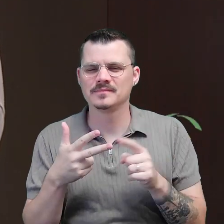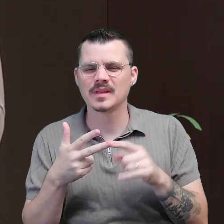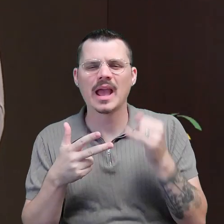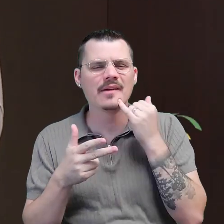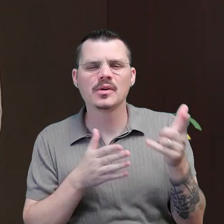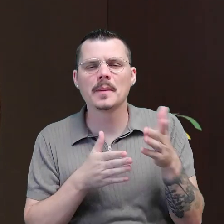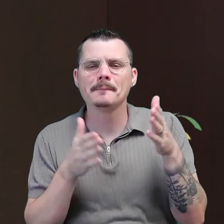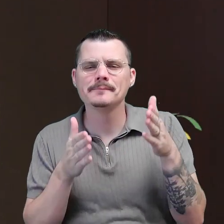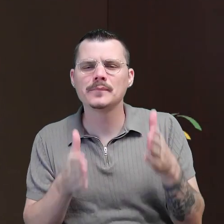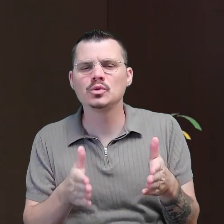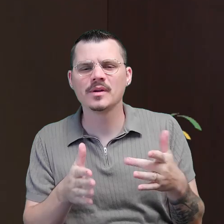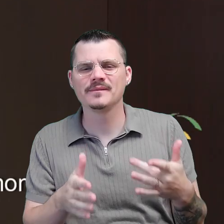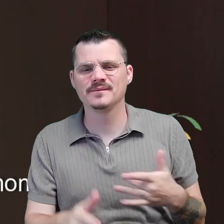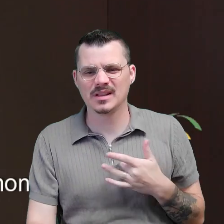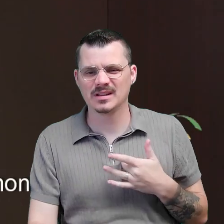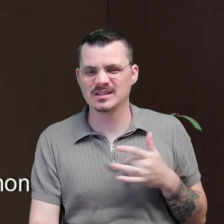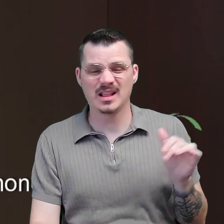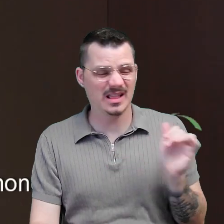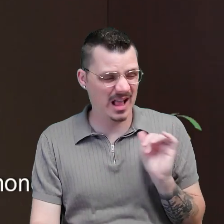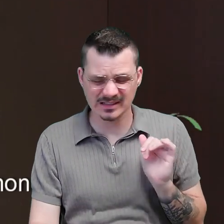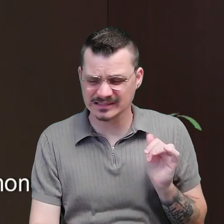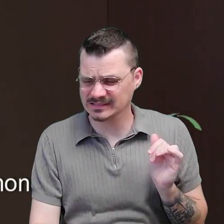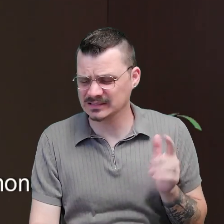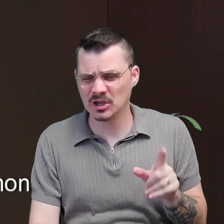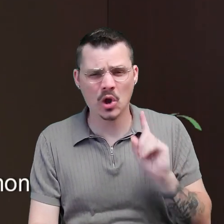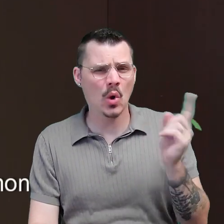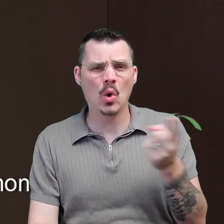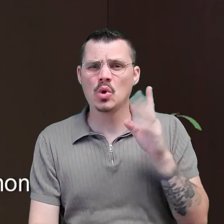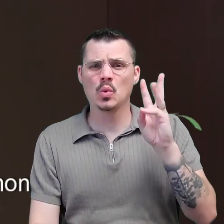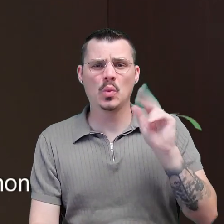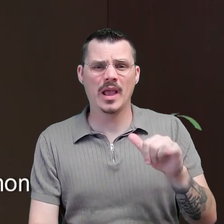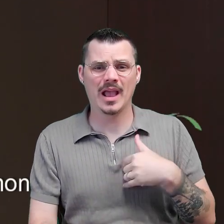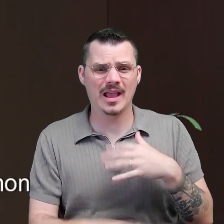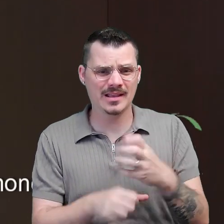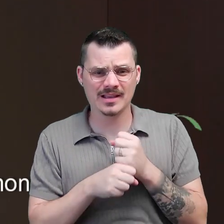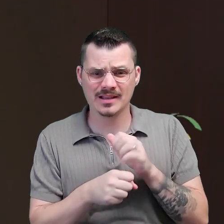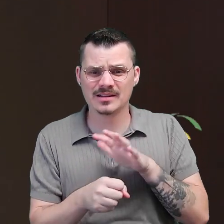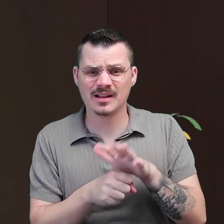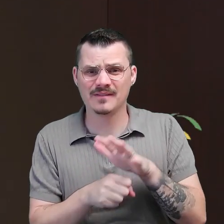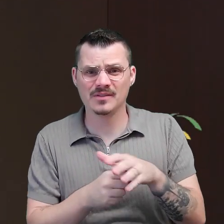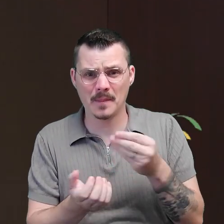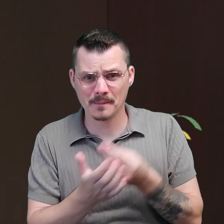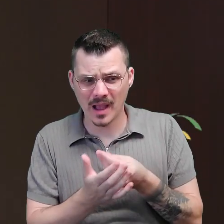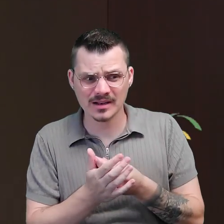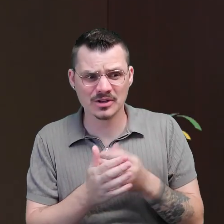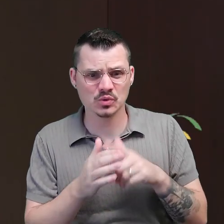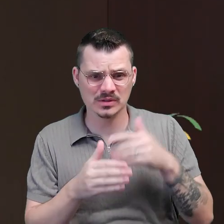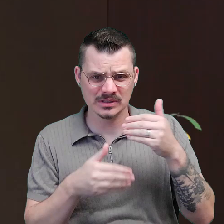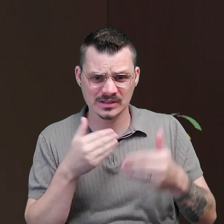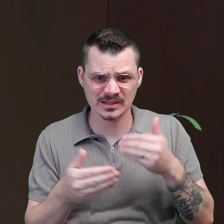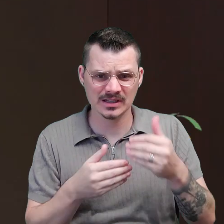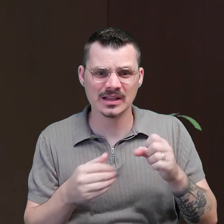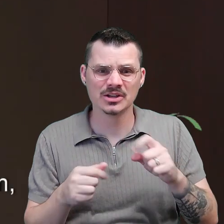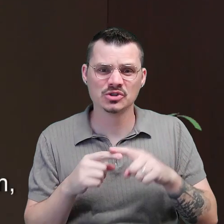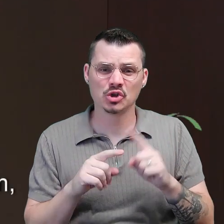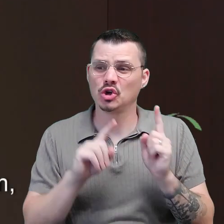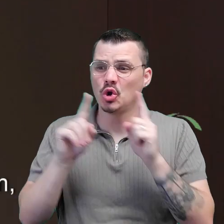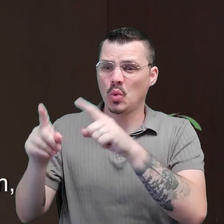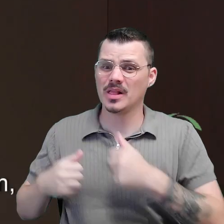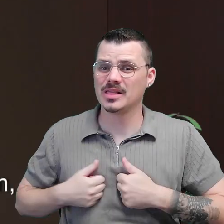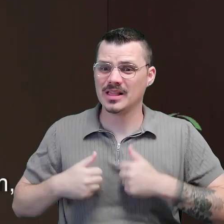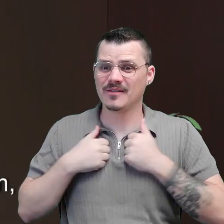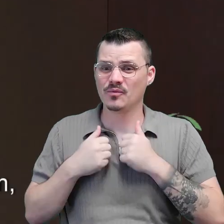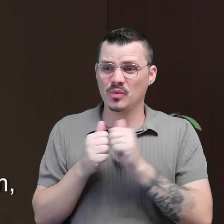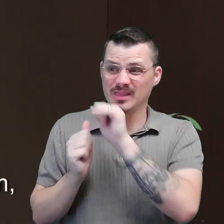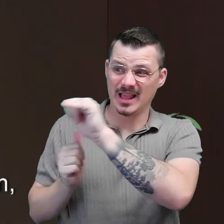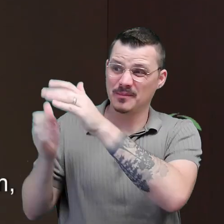And if a person feels like the only way they can get enough money to have a good lifestyle is to go be